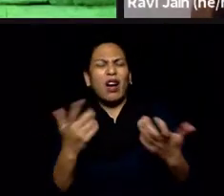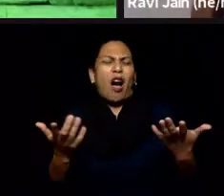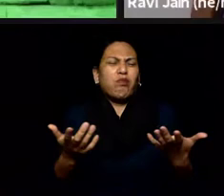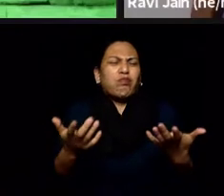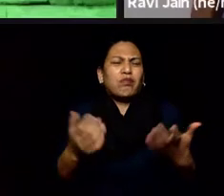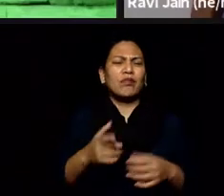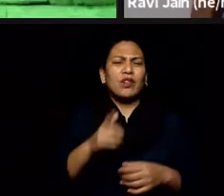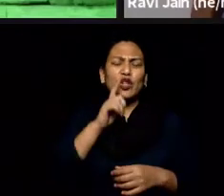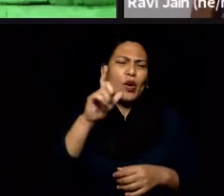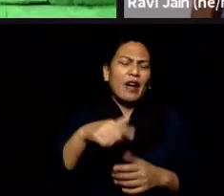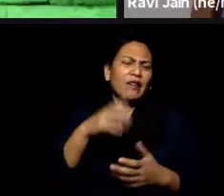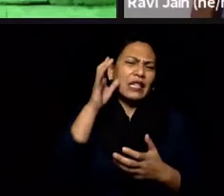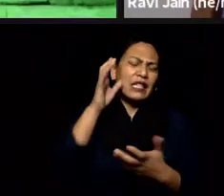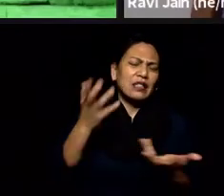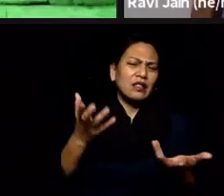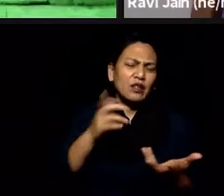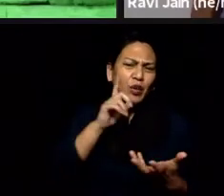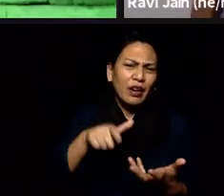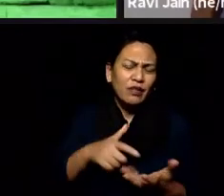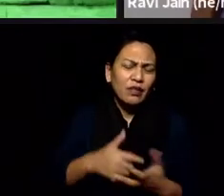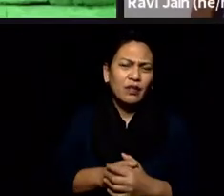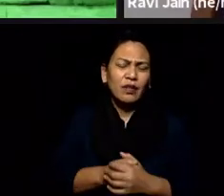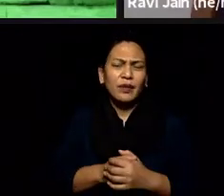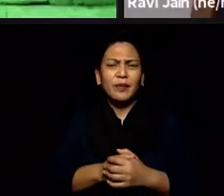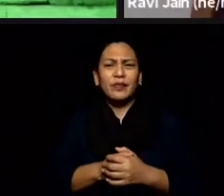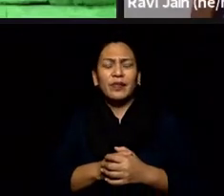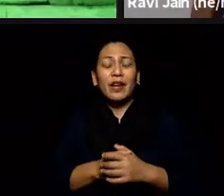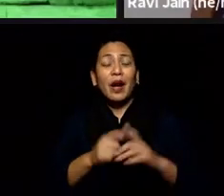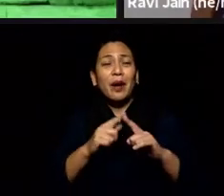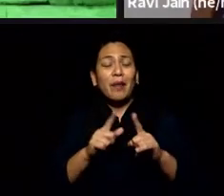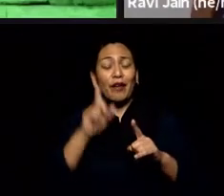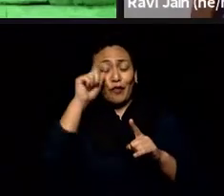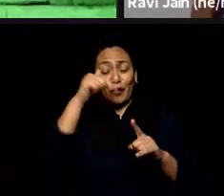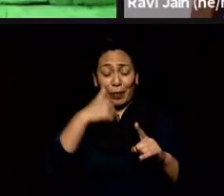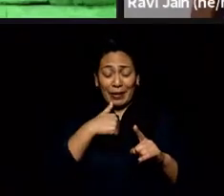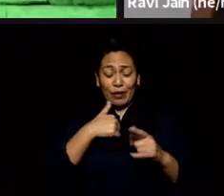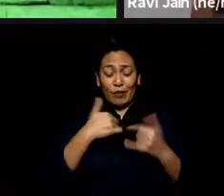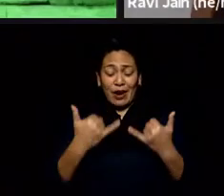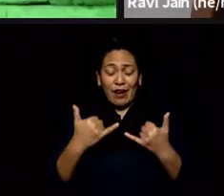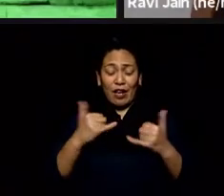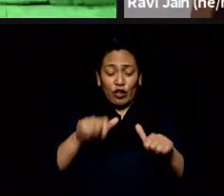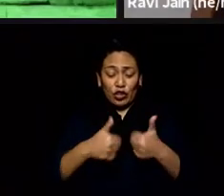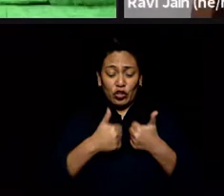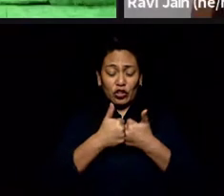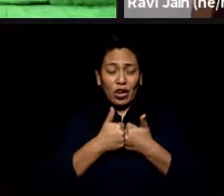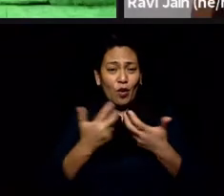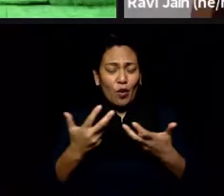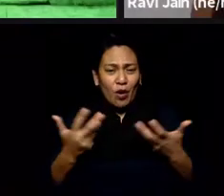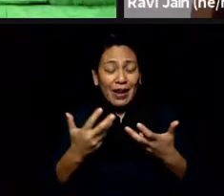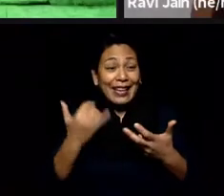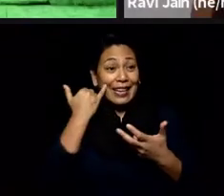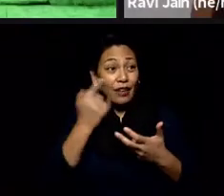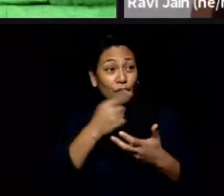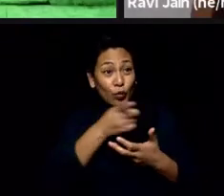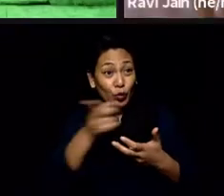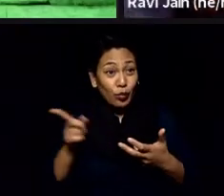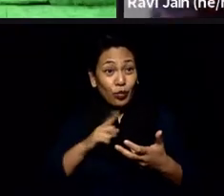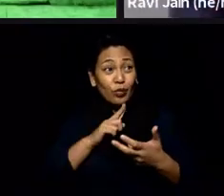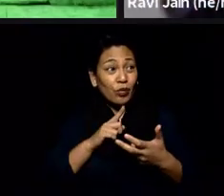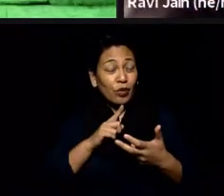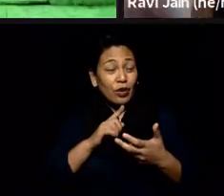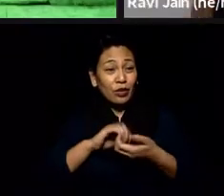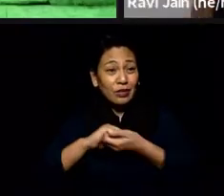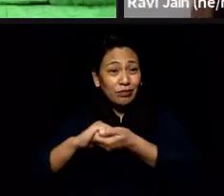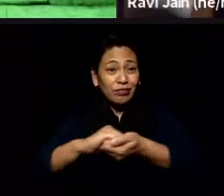pockets. And so the challenge I'm having is, if we're truly in solidarity and you